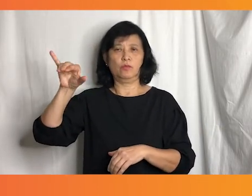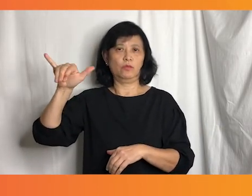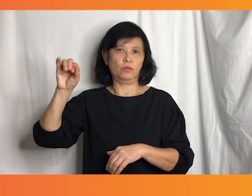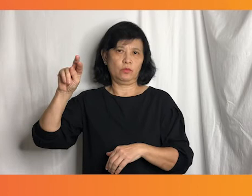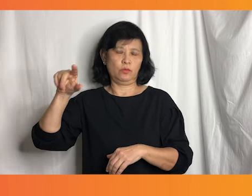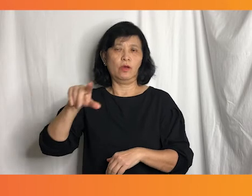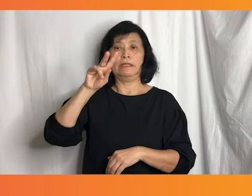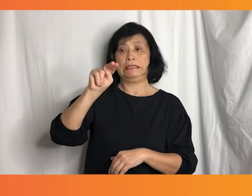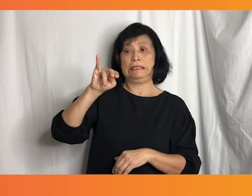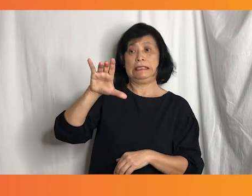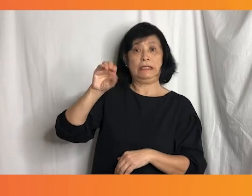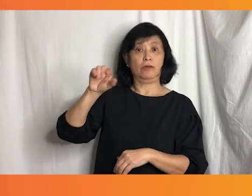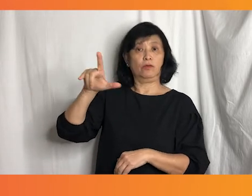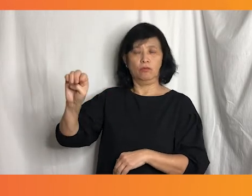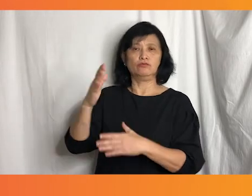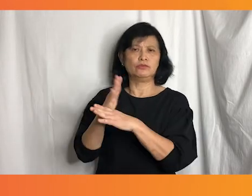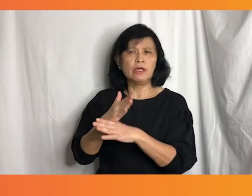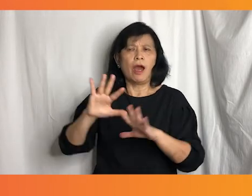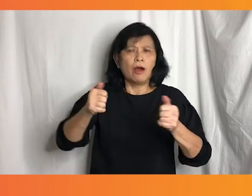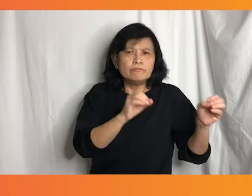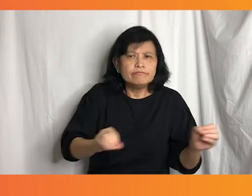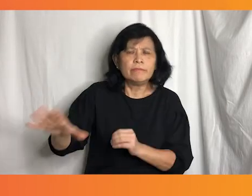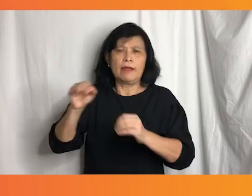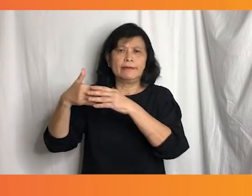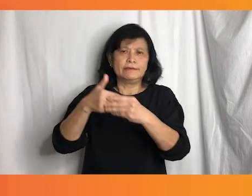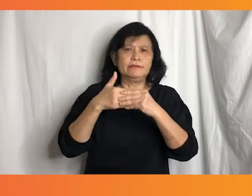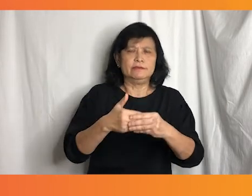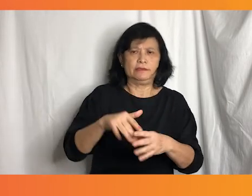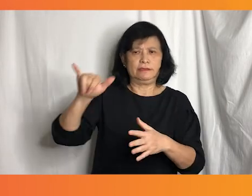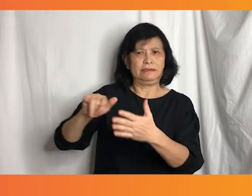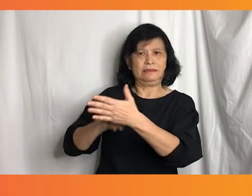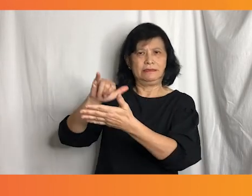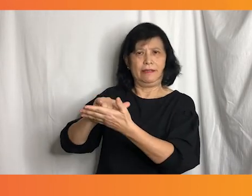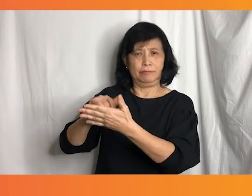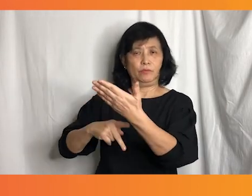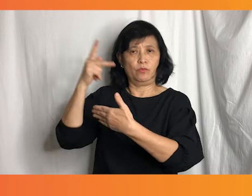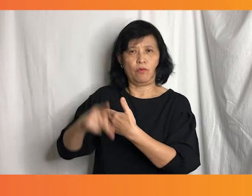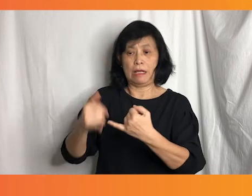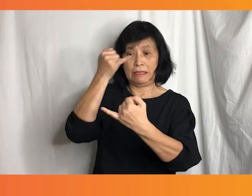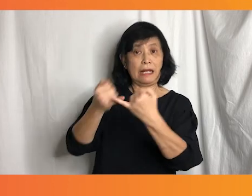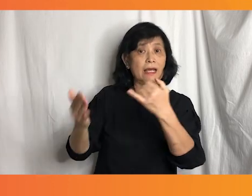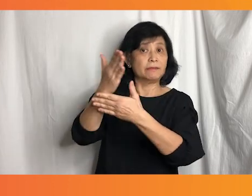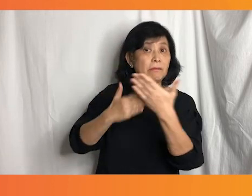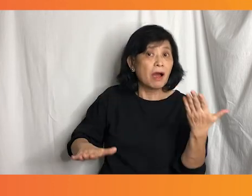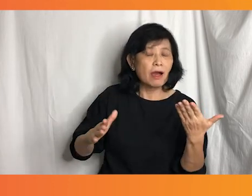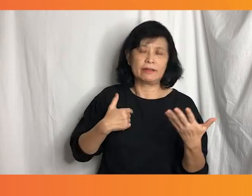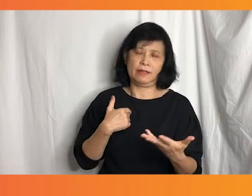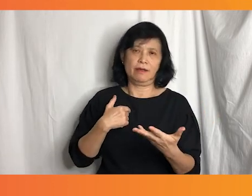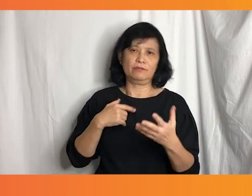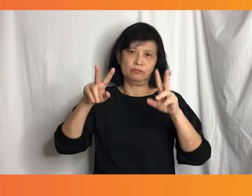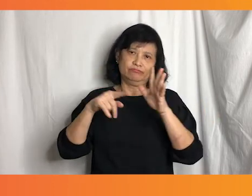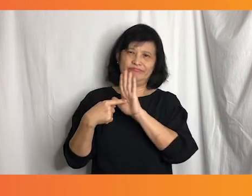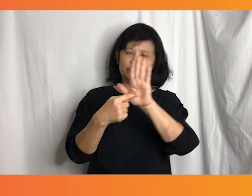about experiences organizing and leading the participants in Gotong Royong. So the last section, I want to highlight to you that, okay,